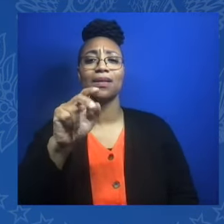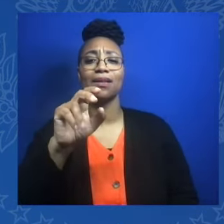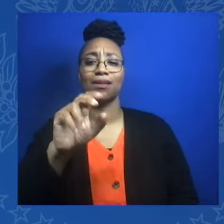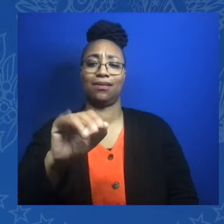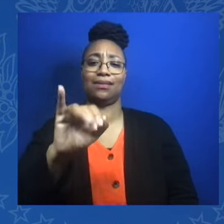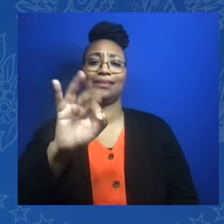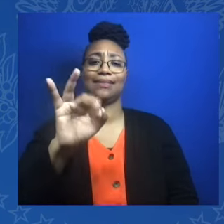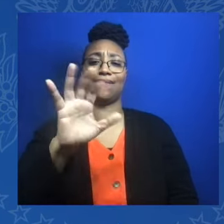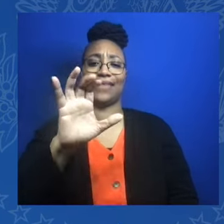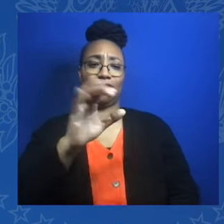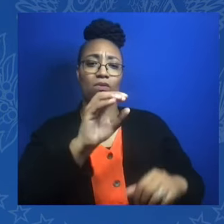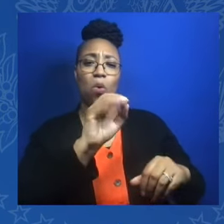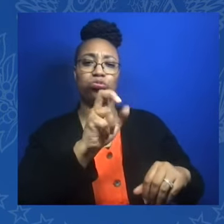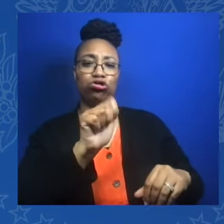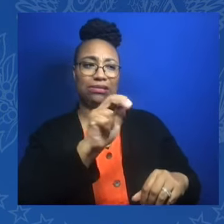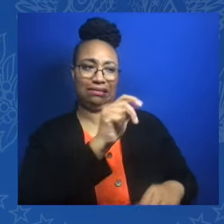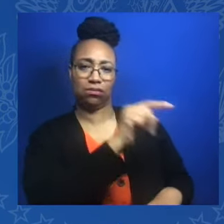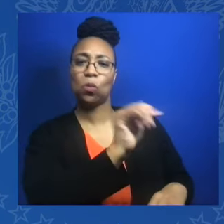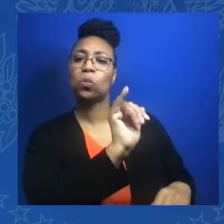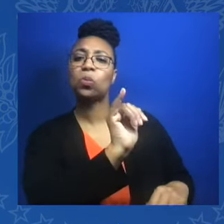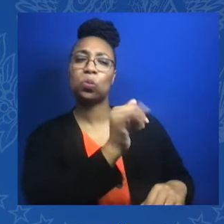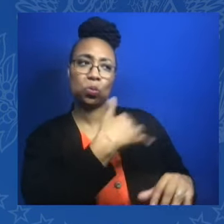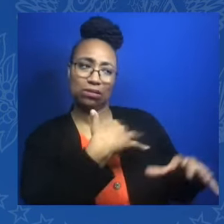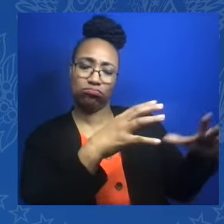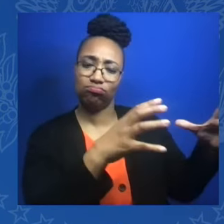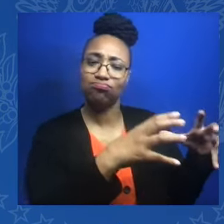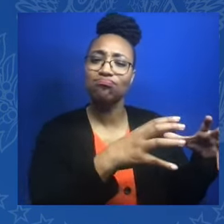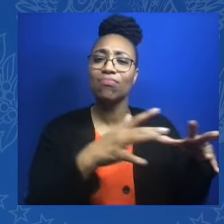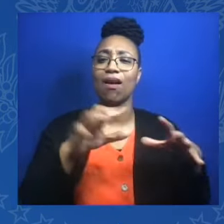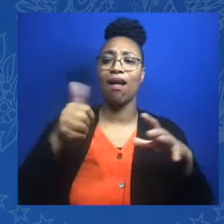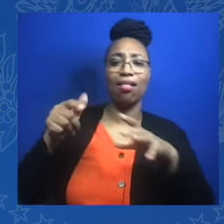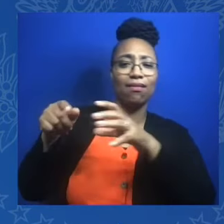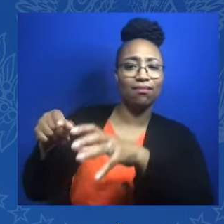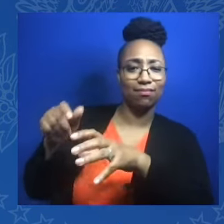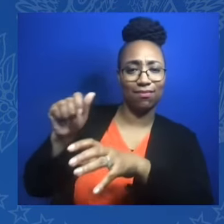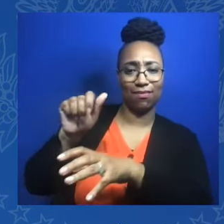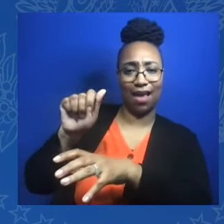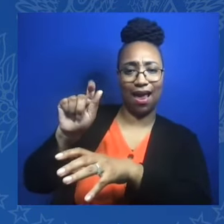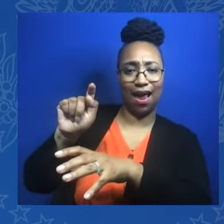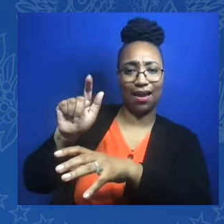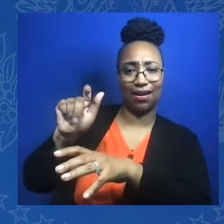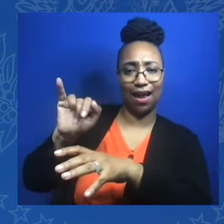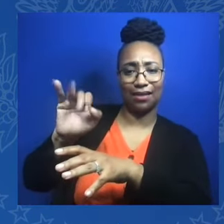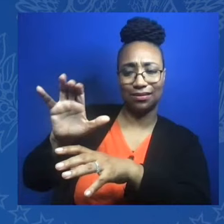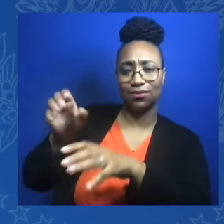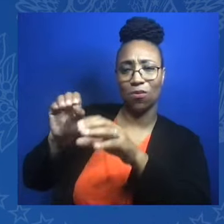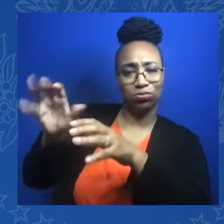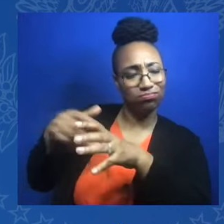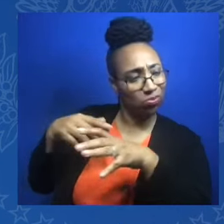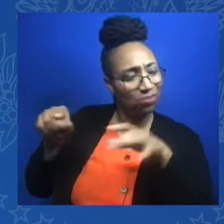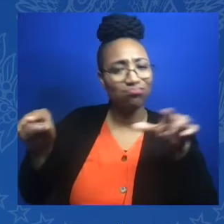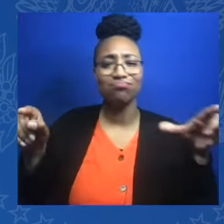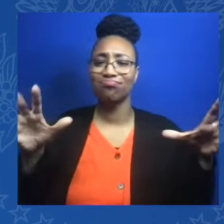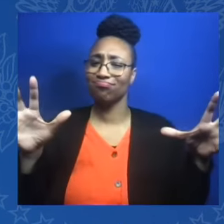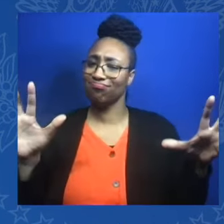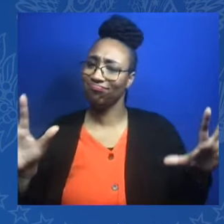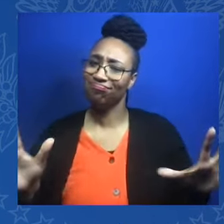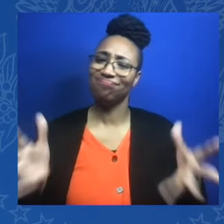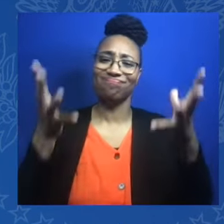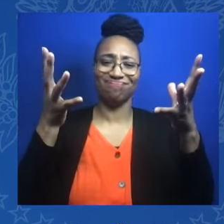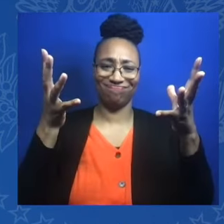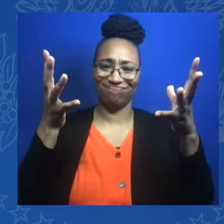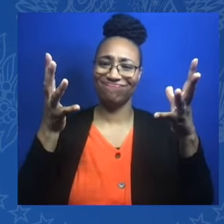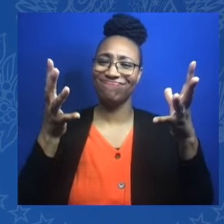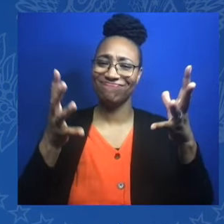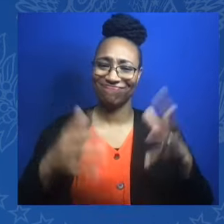the vital region to promote an Indo-Pacific is that it's free and open and prosperous and secure. We're also an Arctic